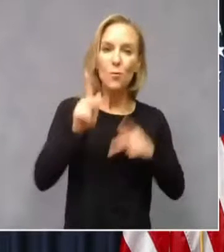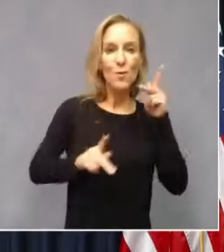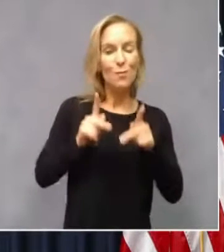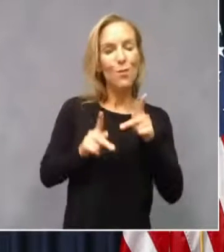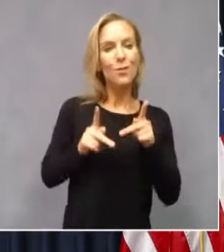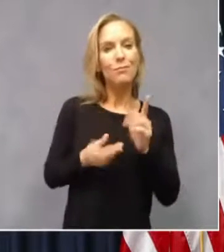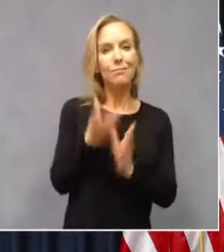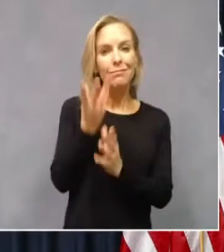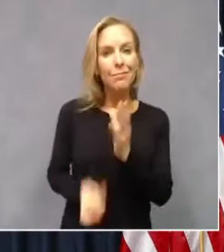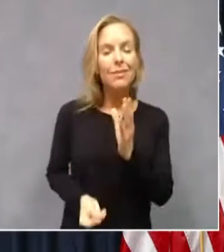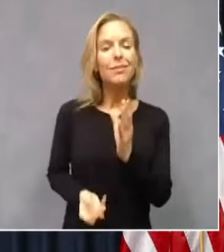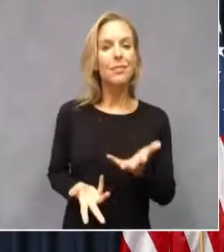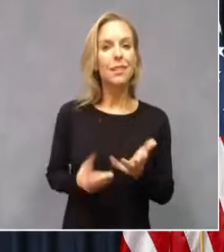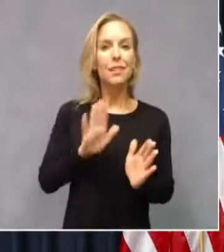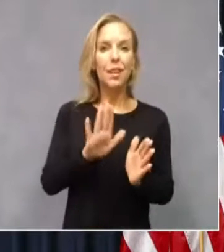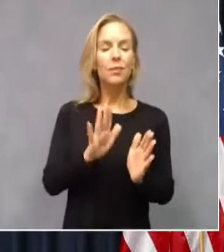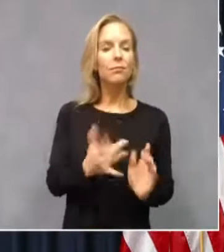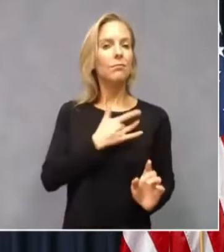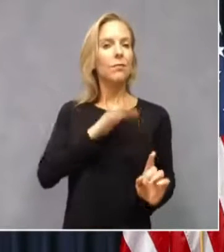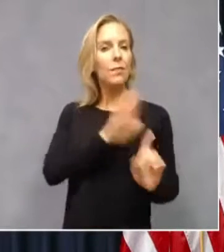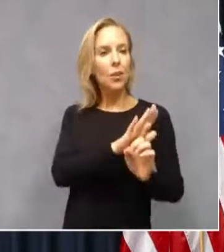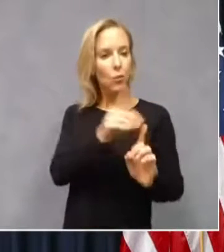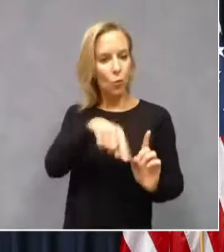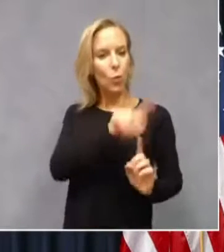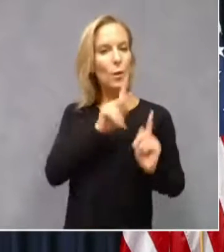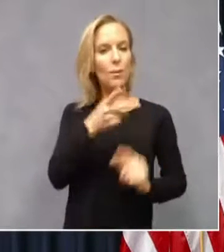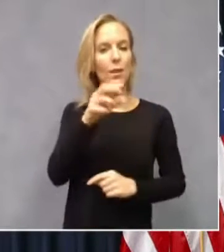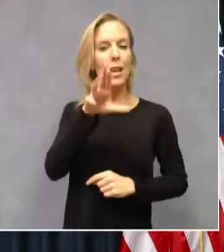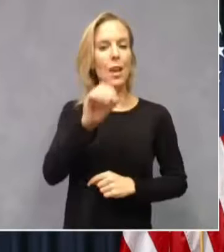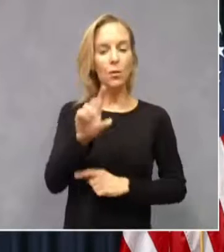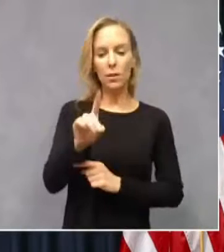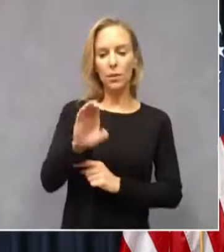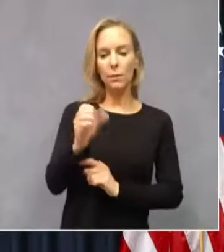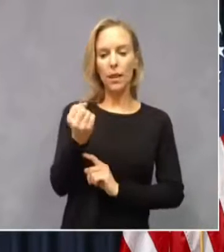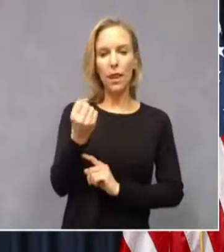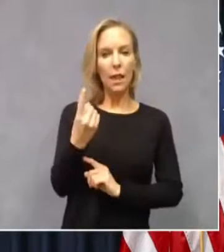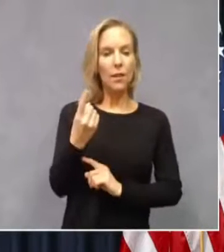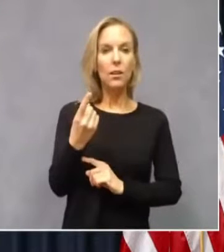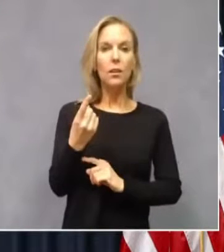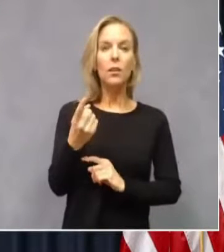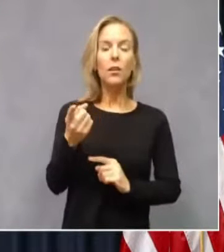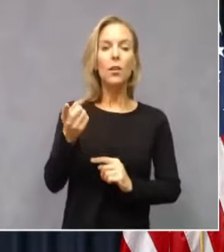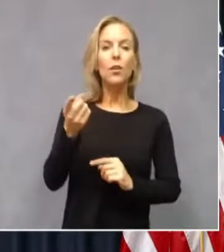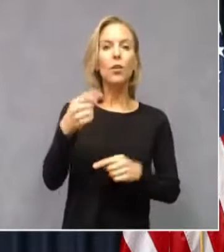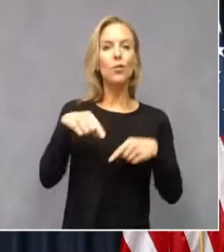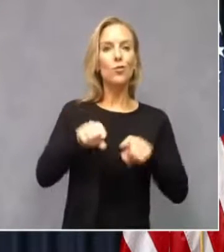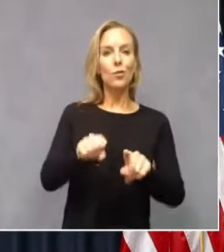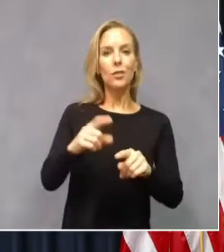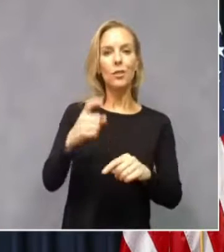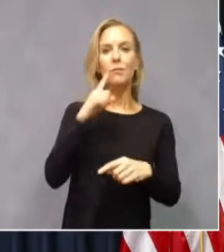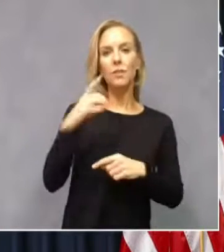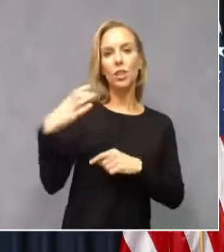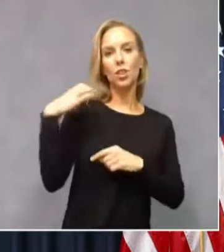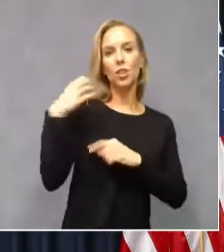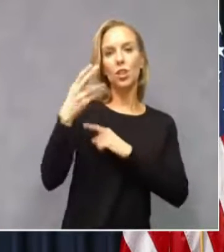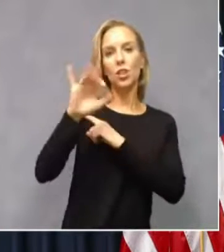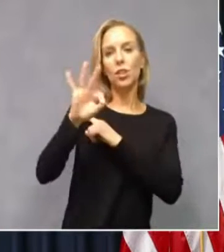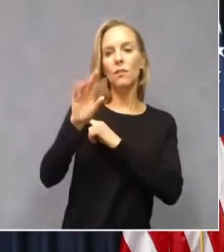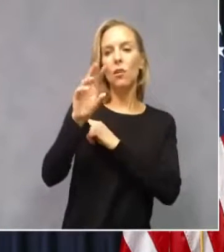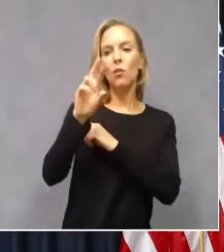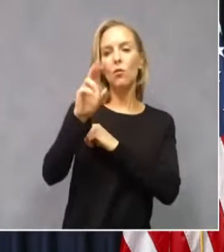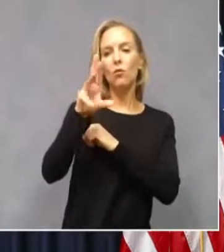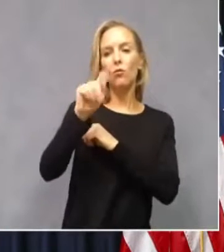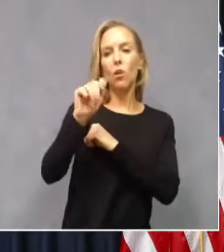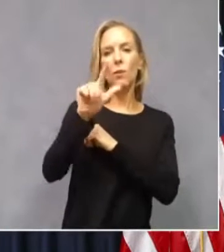heroes. So on December 11th, Kentucky lost a hero in the passing of Chief Robert Lee Orkes of